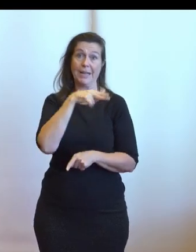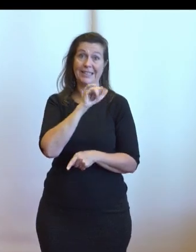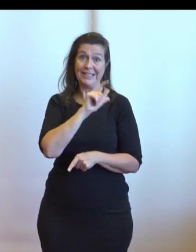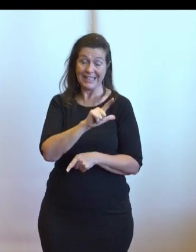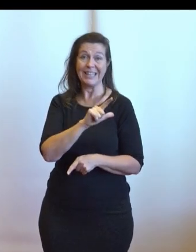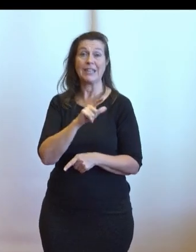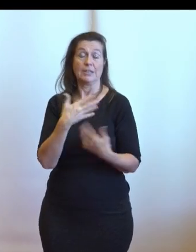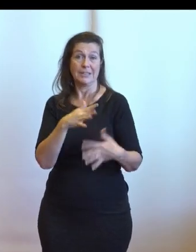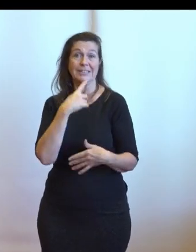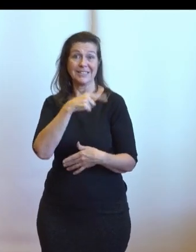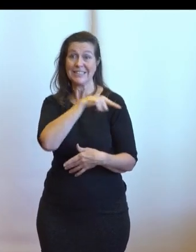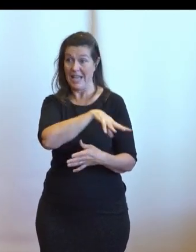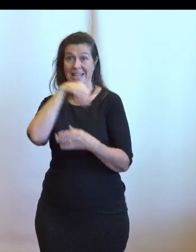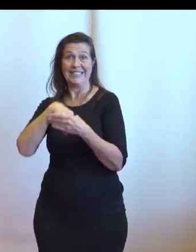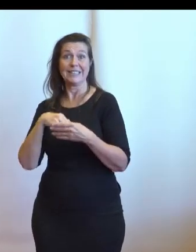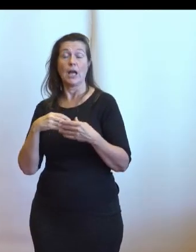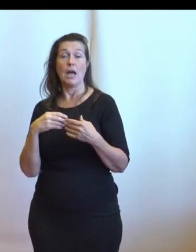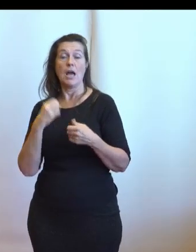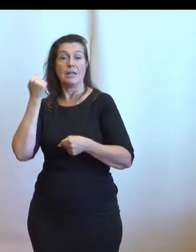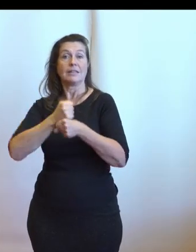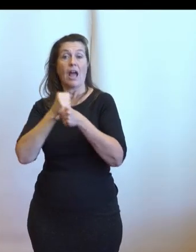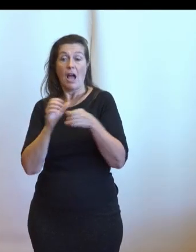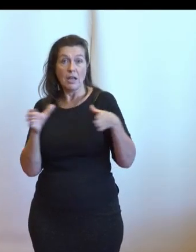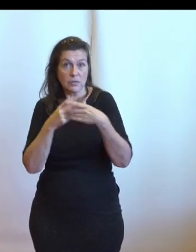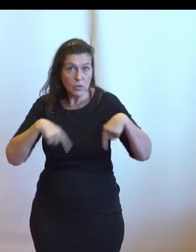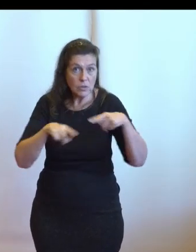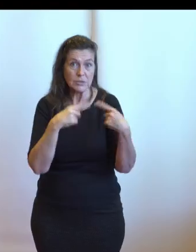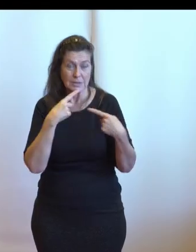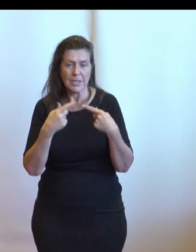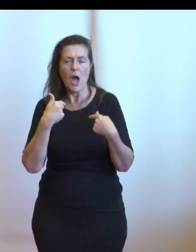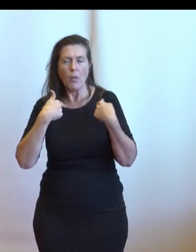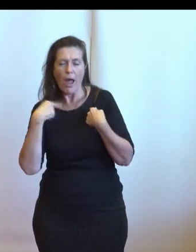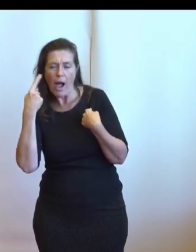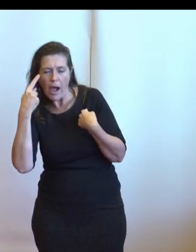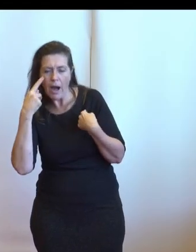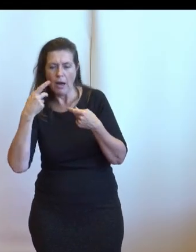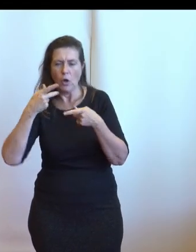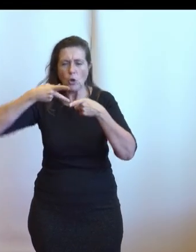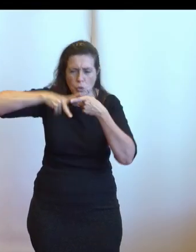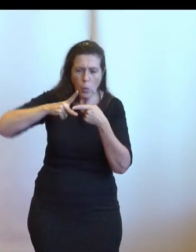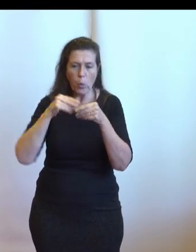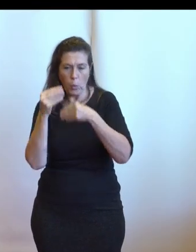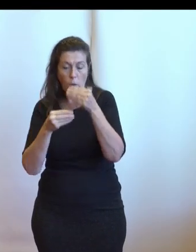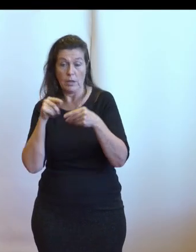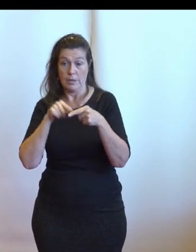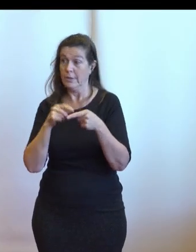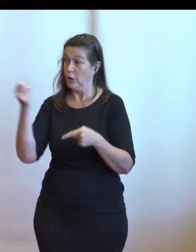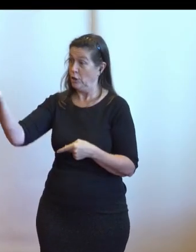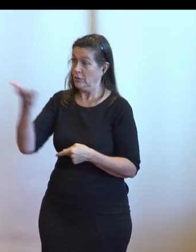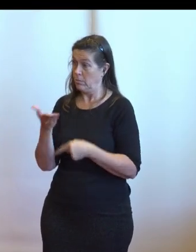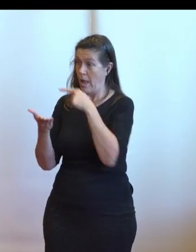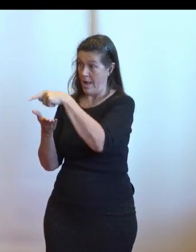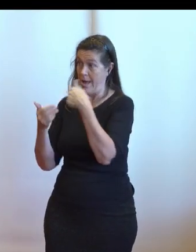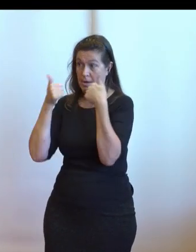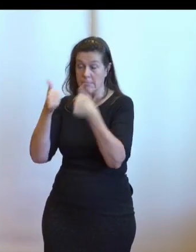this task force for some time, and we're poised to trial tools when we're looking specifically at suppliers that have a direct